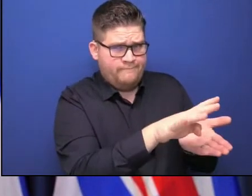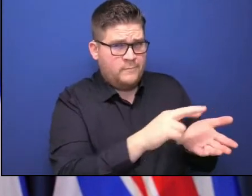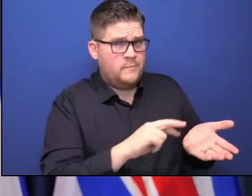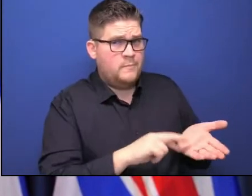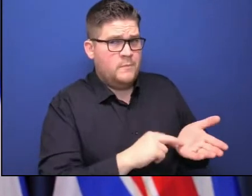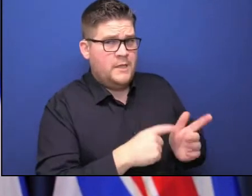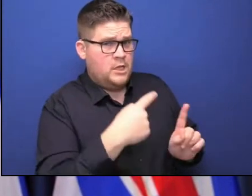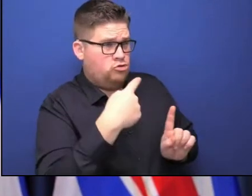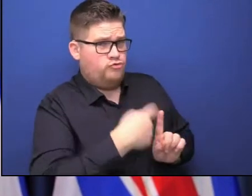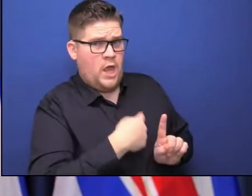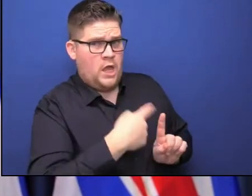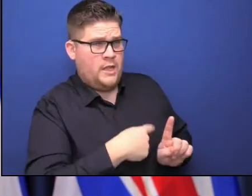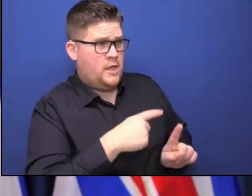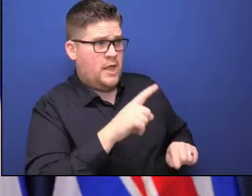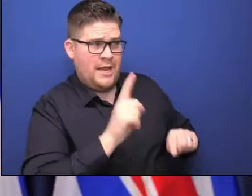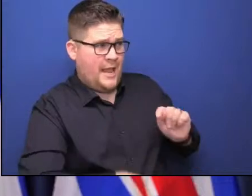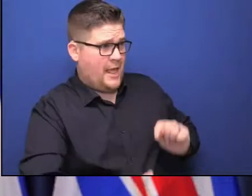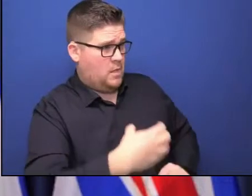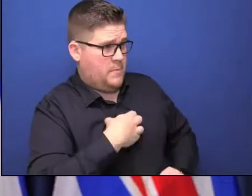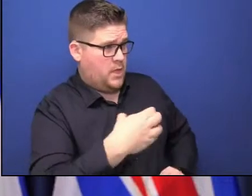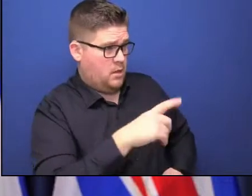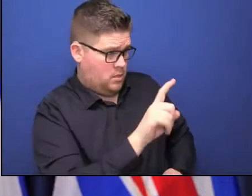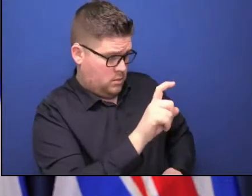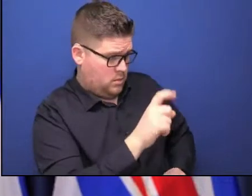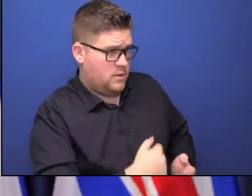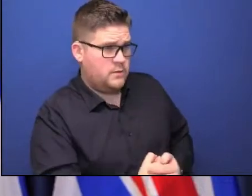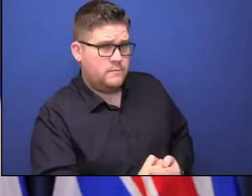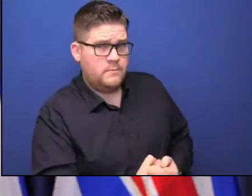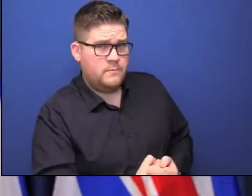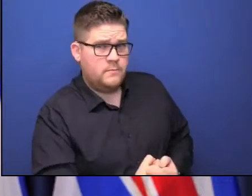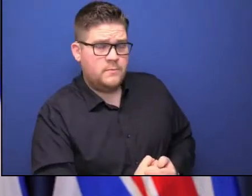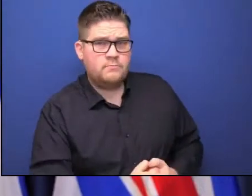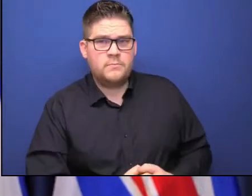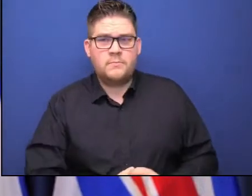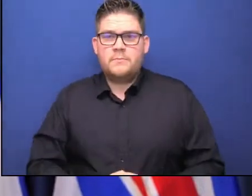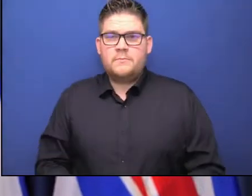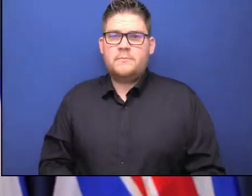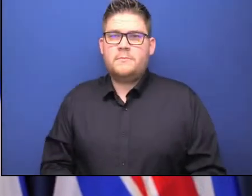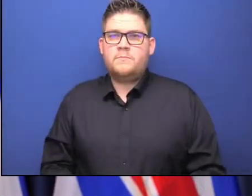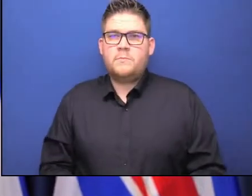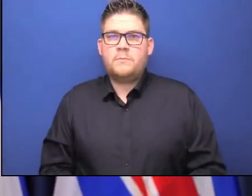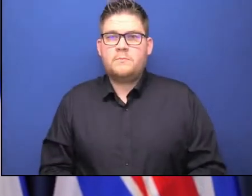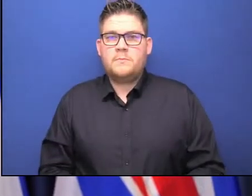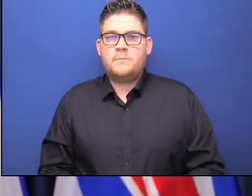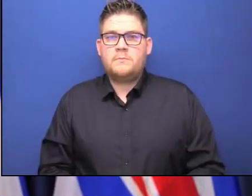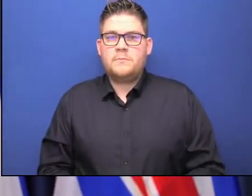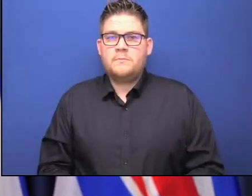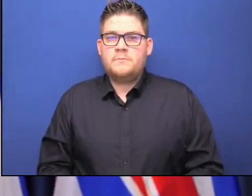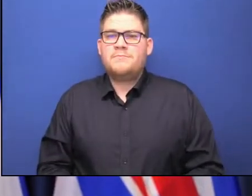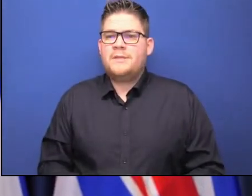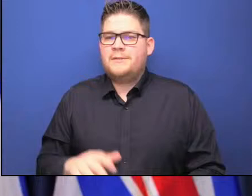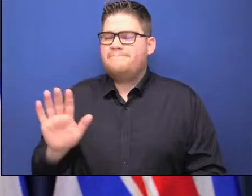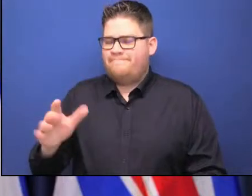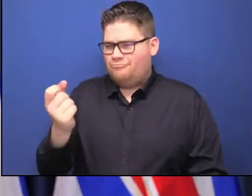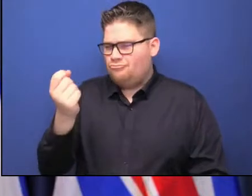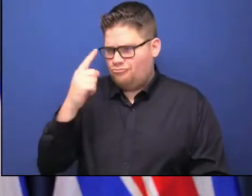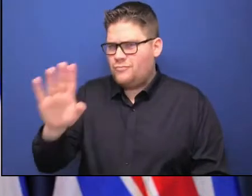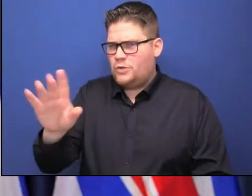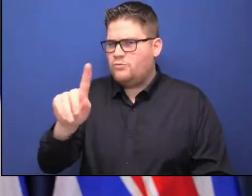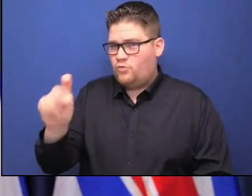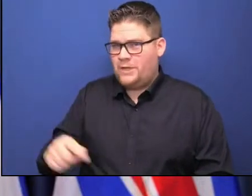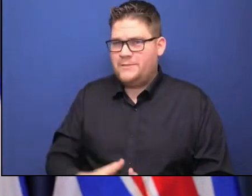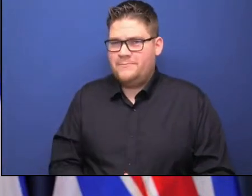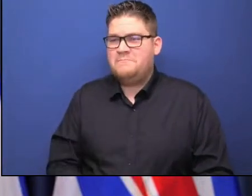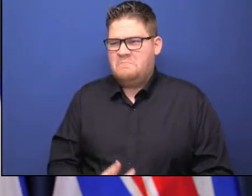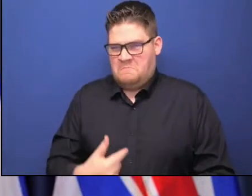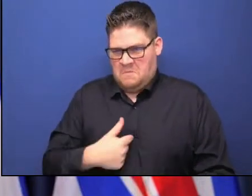that decision later on. It's actually I totally understand what you mean. I asked the same question. The way that it